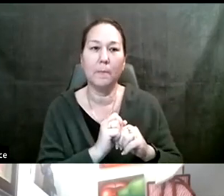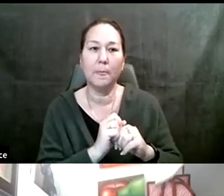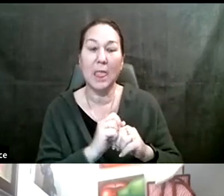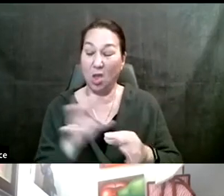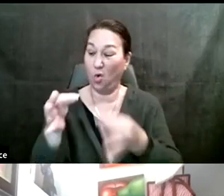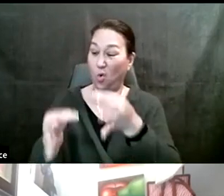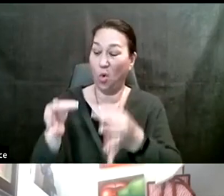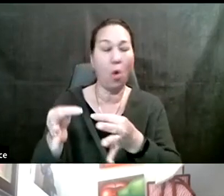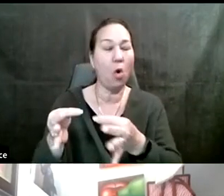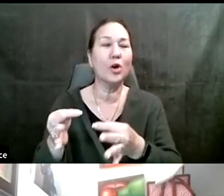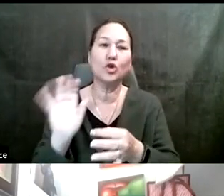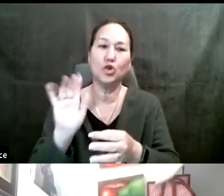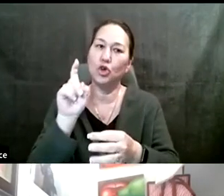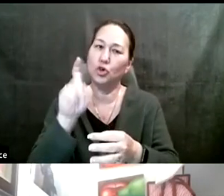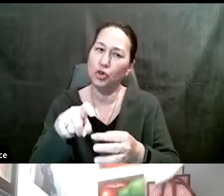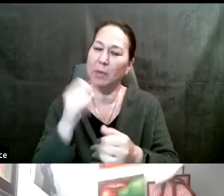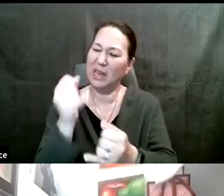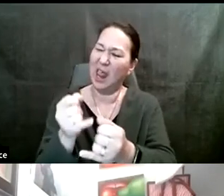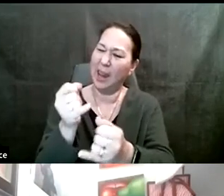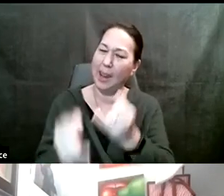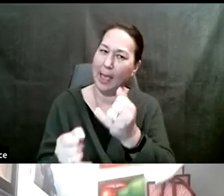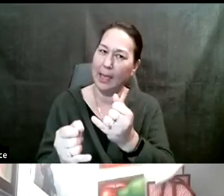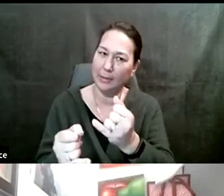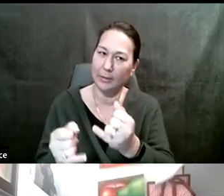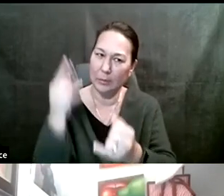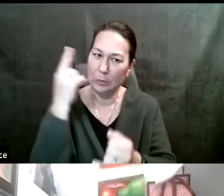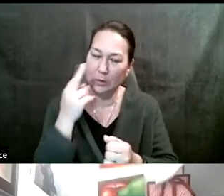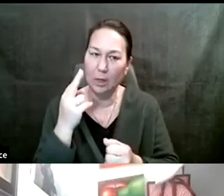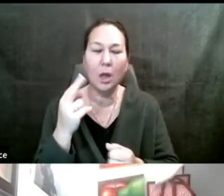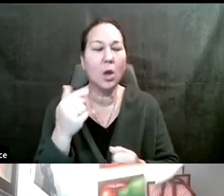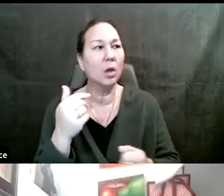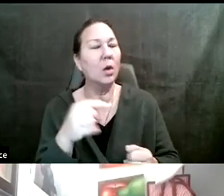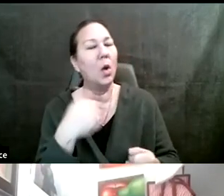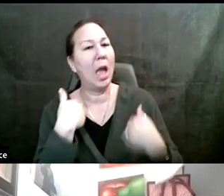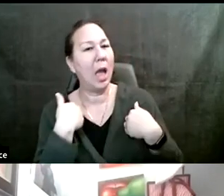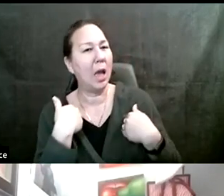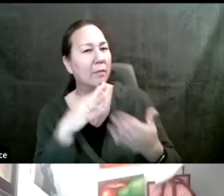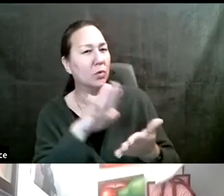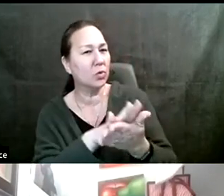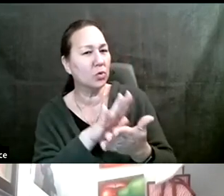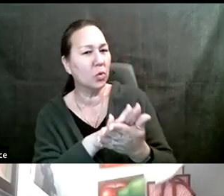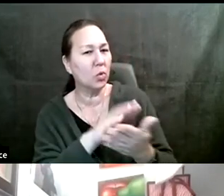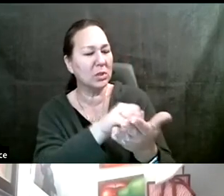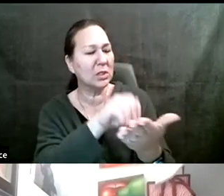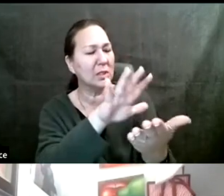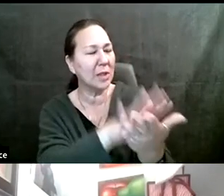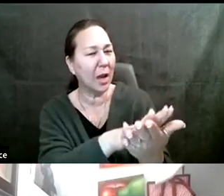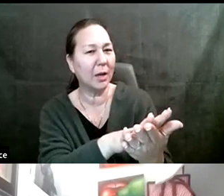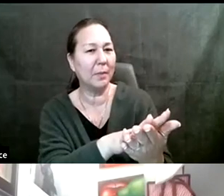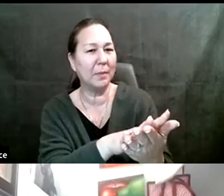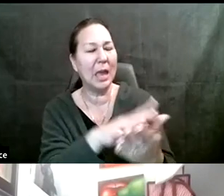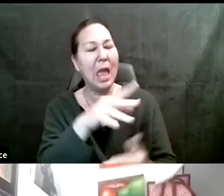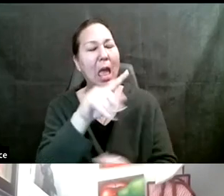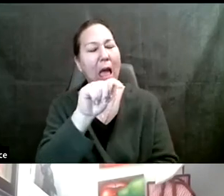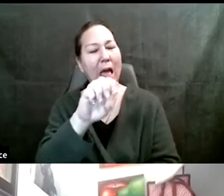last resort we require that schools have a documented tier three intervention plan and that all options